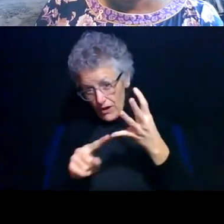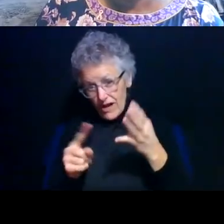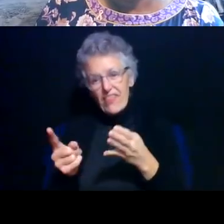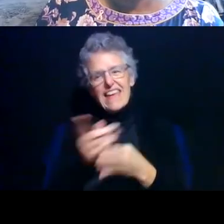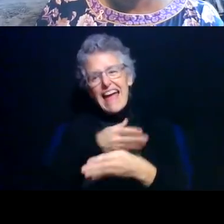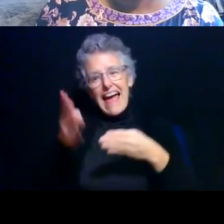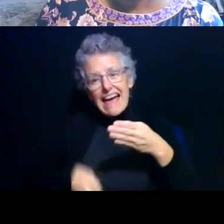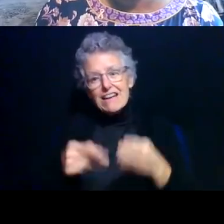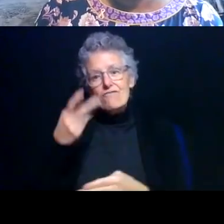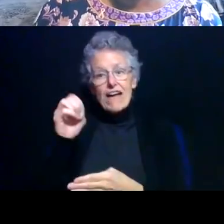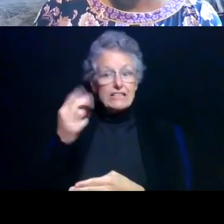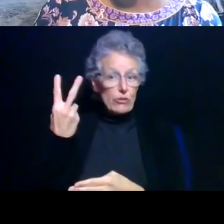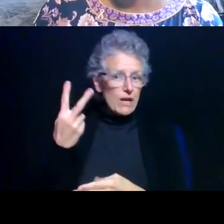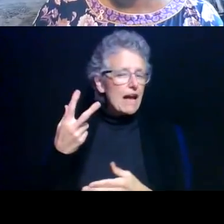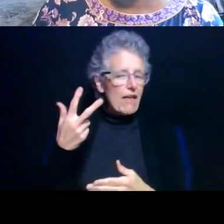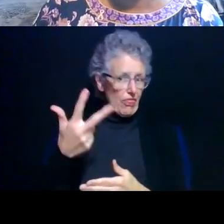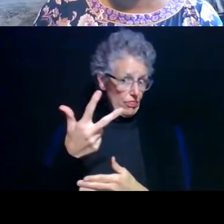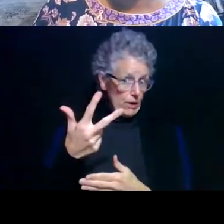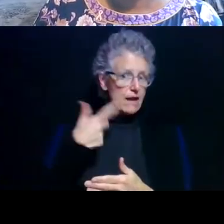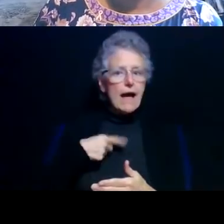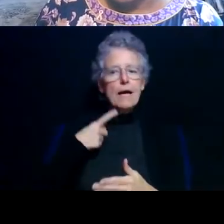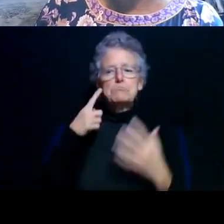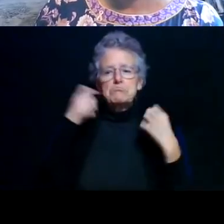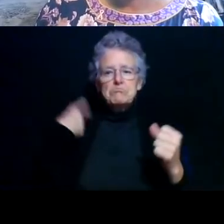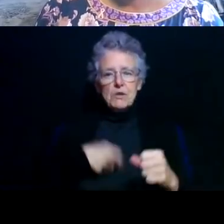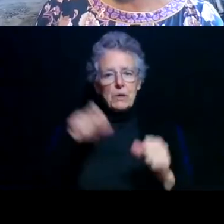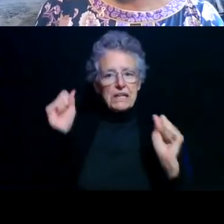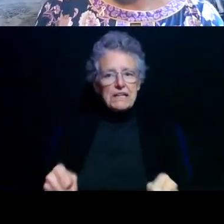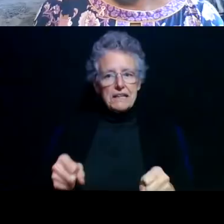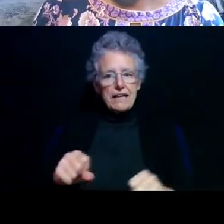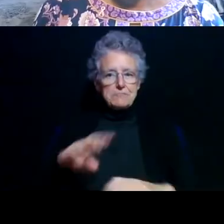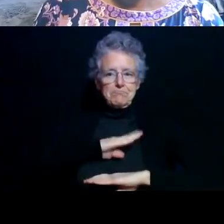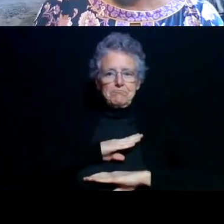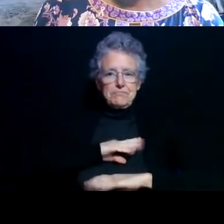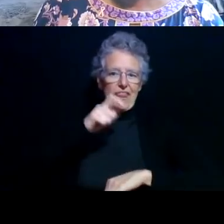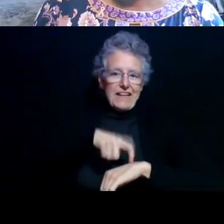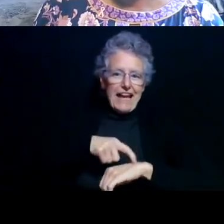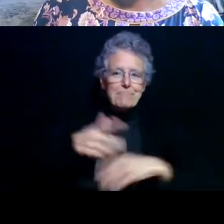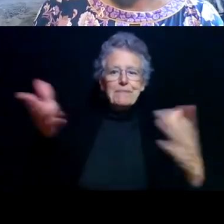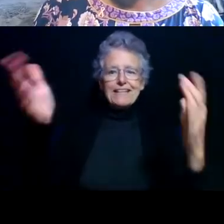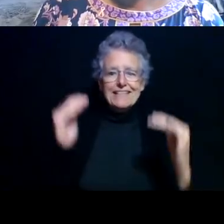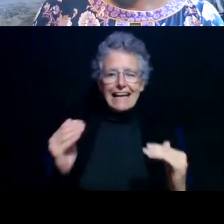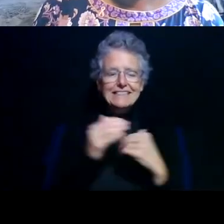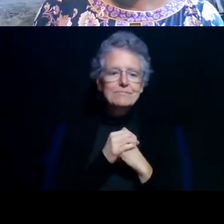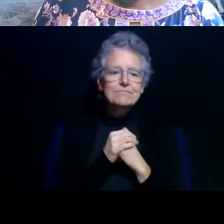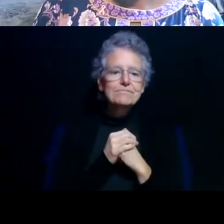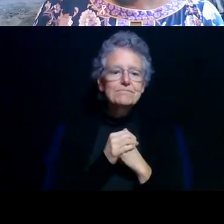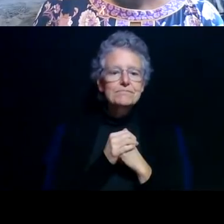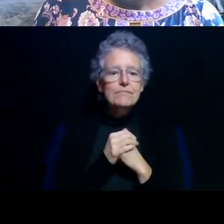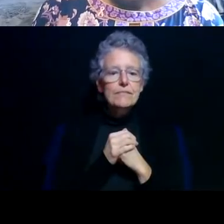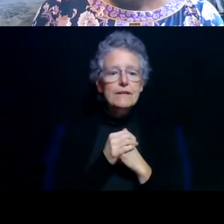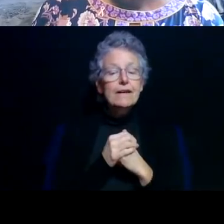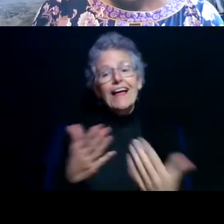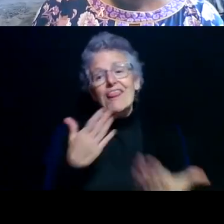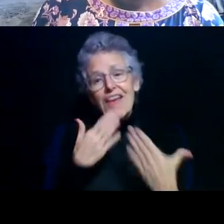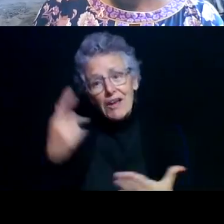I'm confident that we will be able to meet those deadlines. Next slide, please. I thank